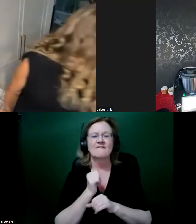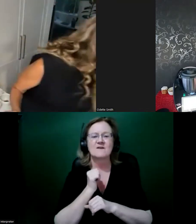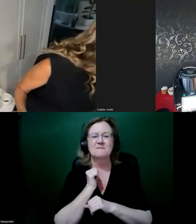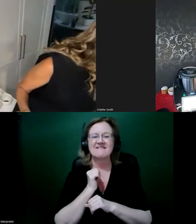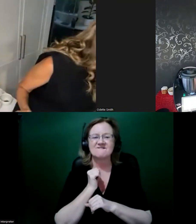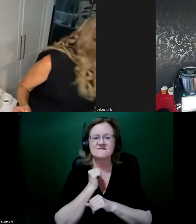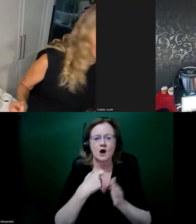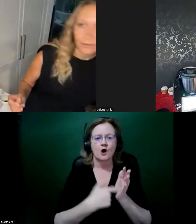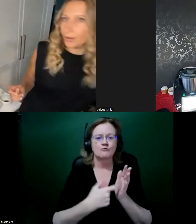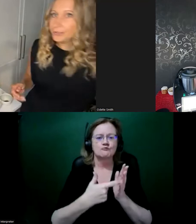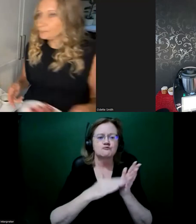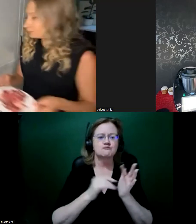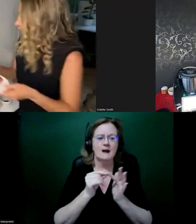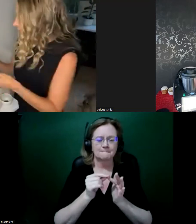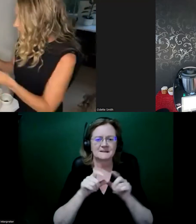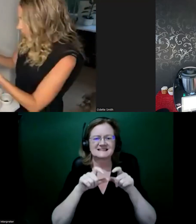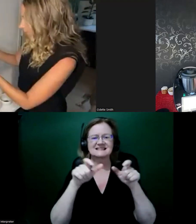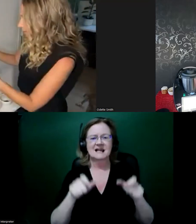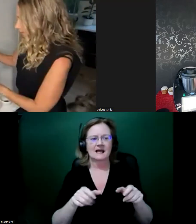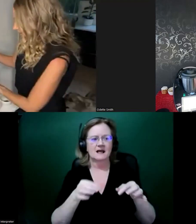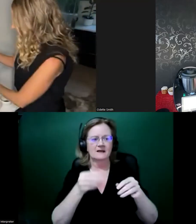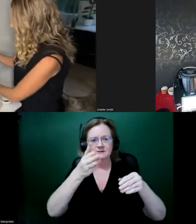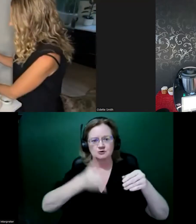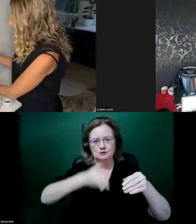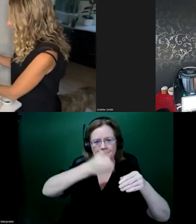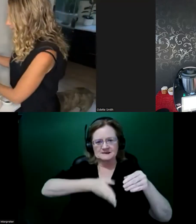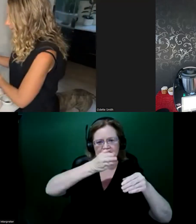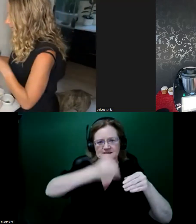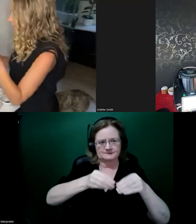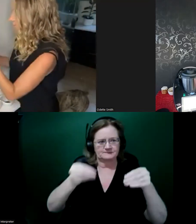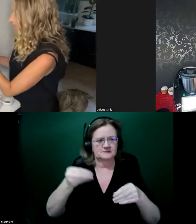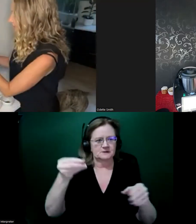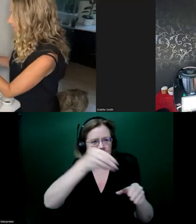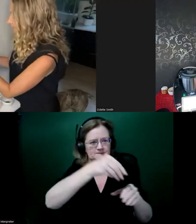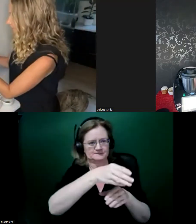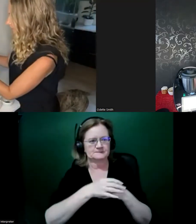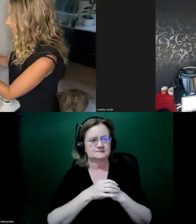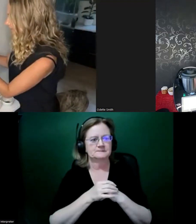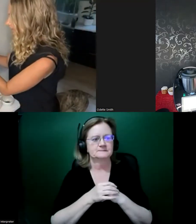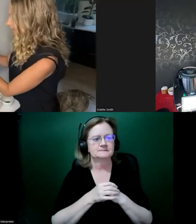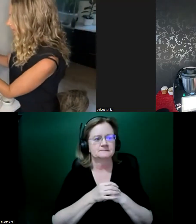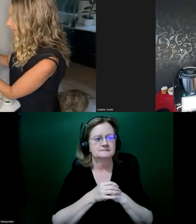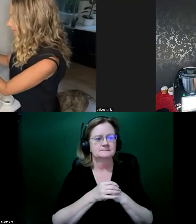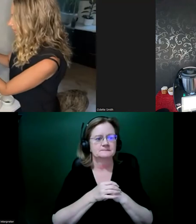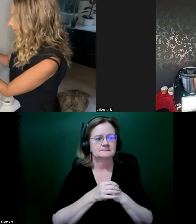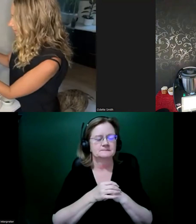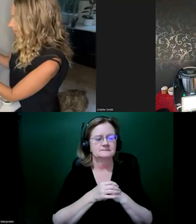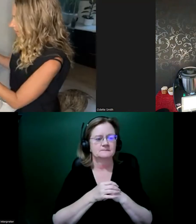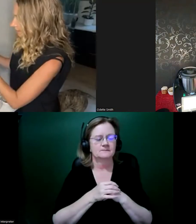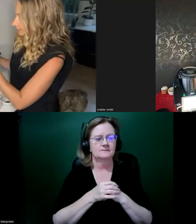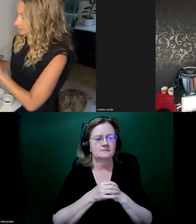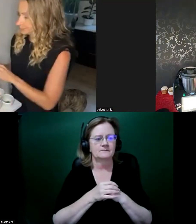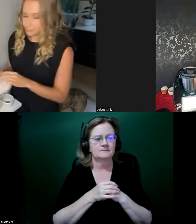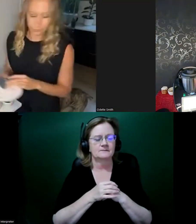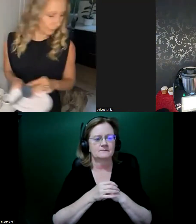strips. So here we go. Now, I will just pop those in